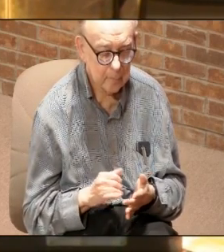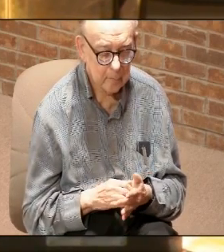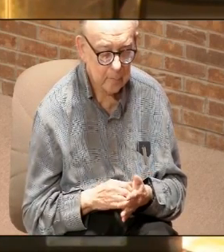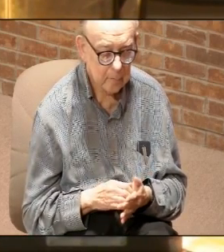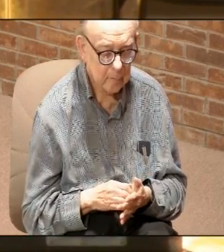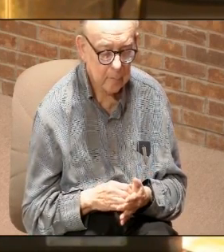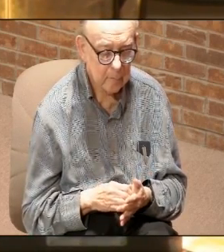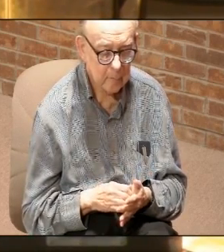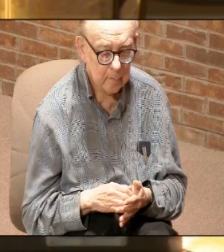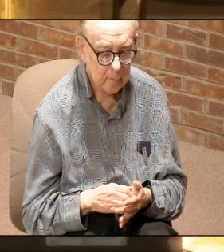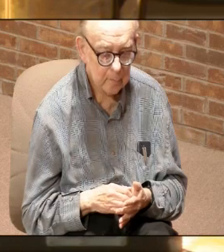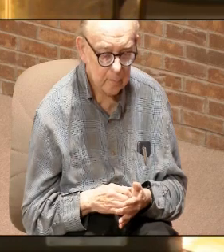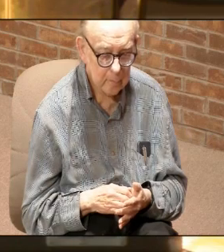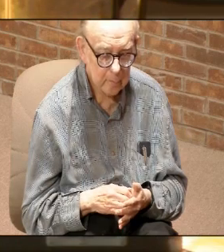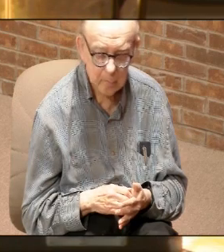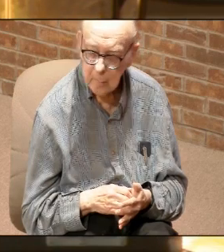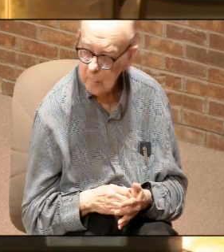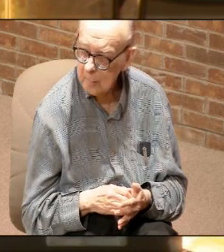actual